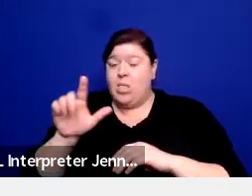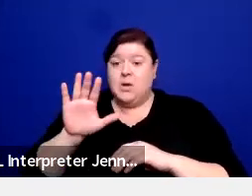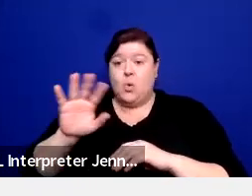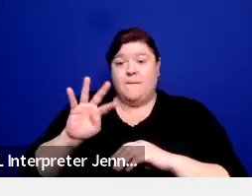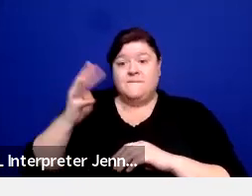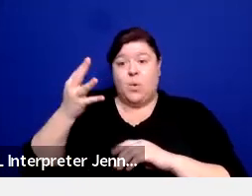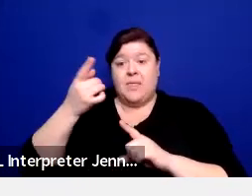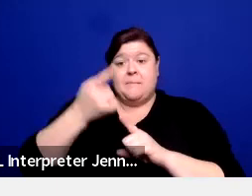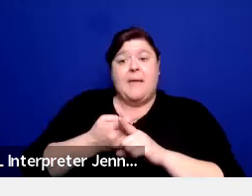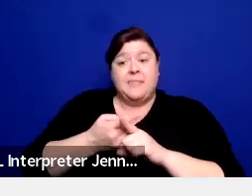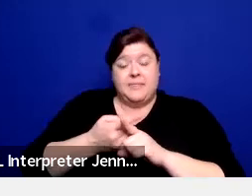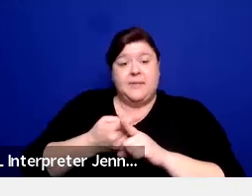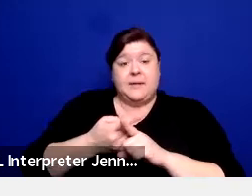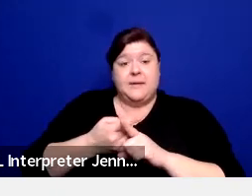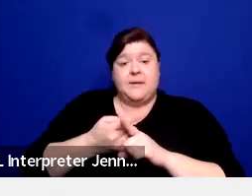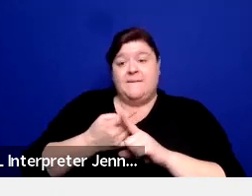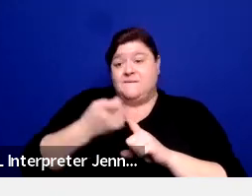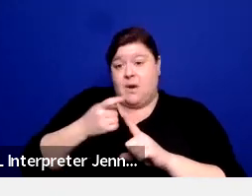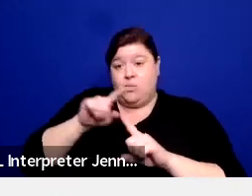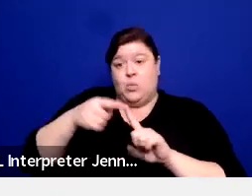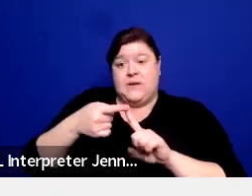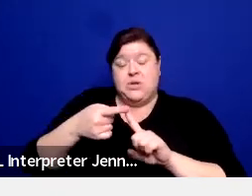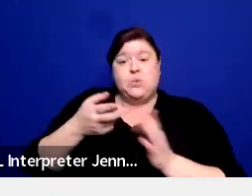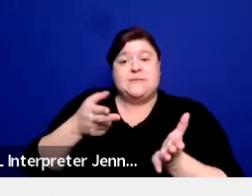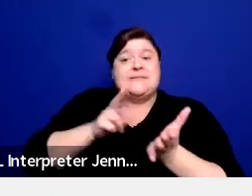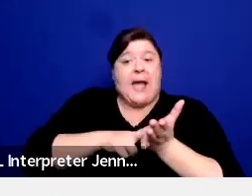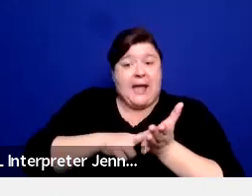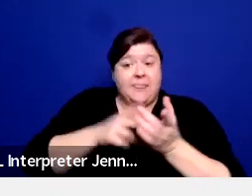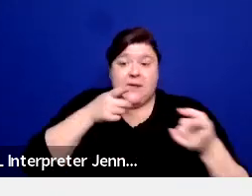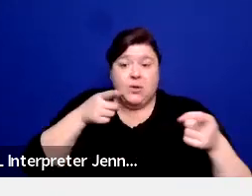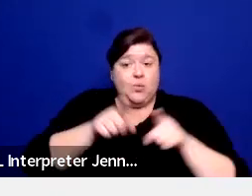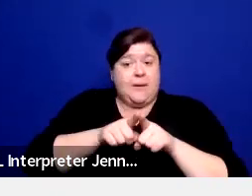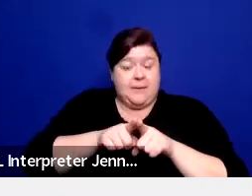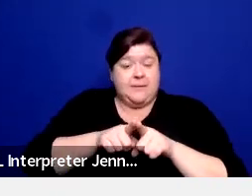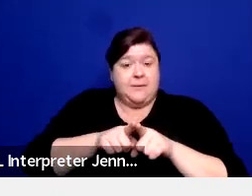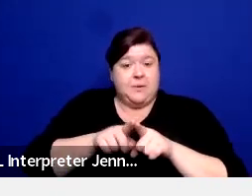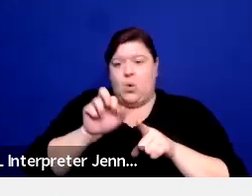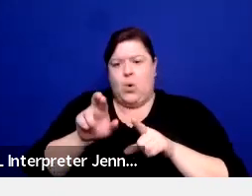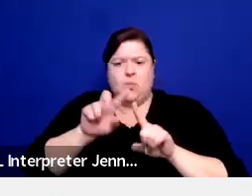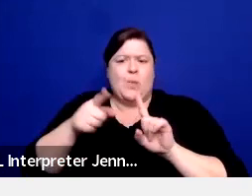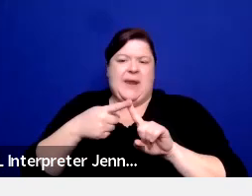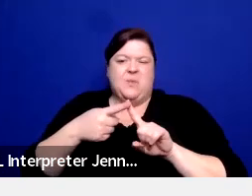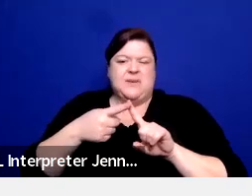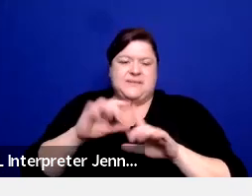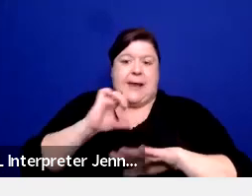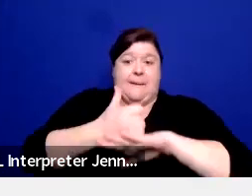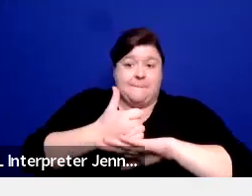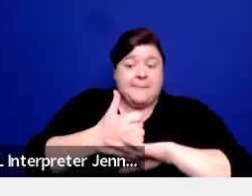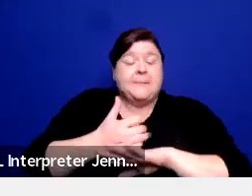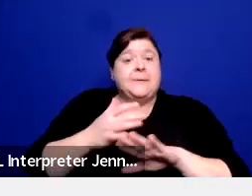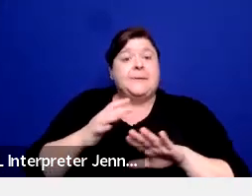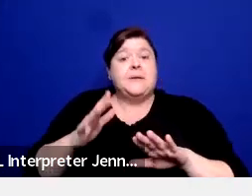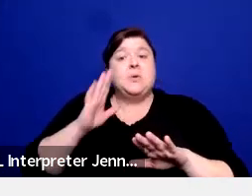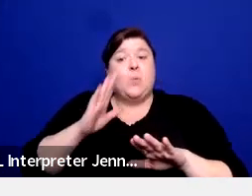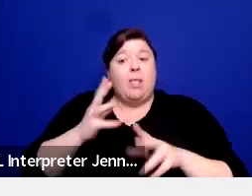4th month from when you signed your grant agreement, then you will, or when it was executed, you will receive it by the